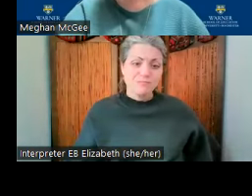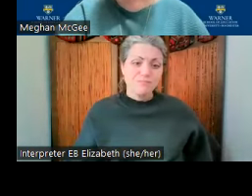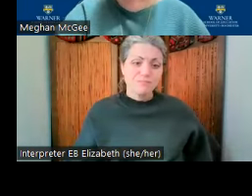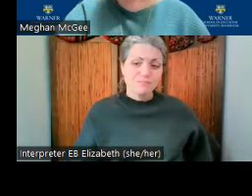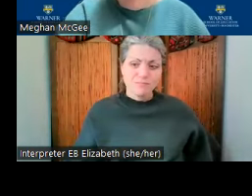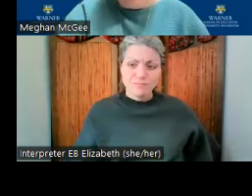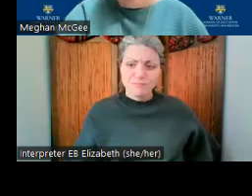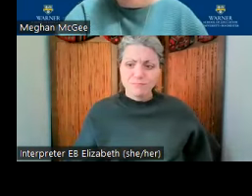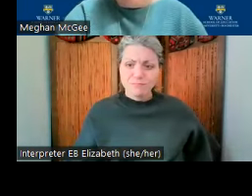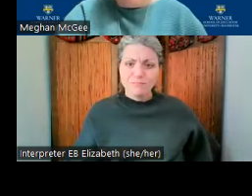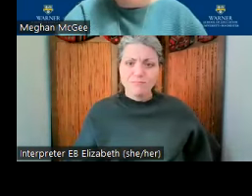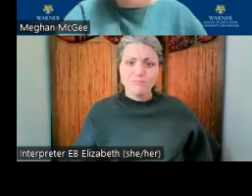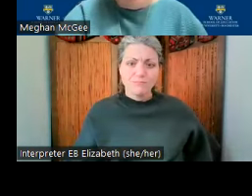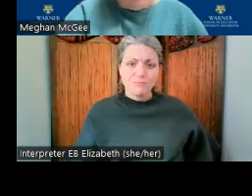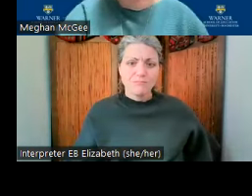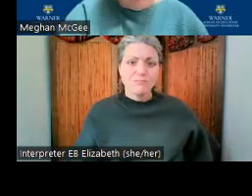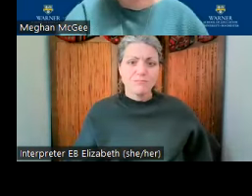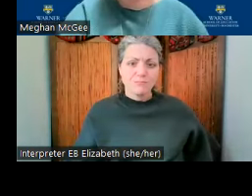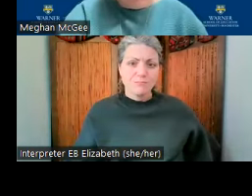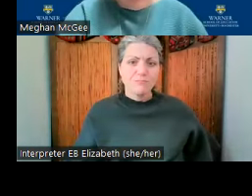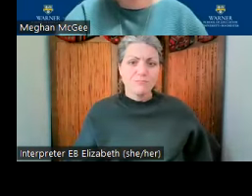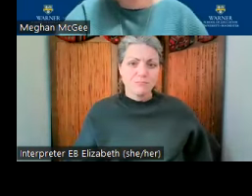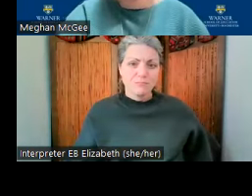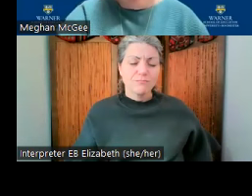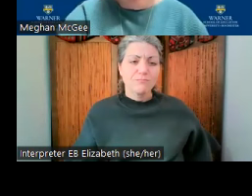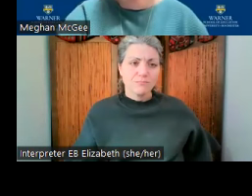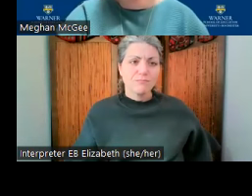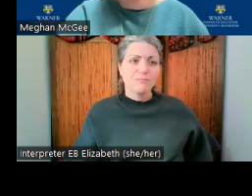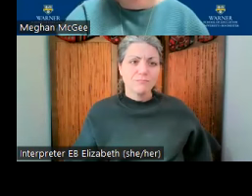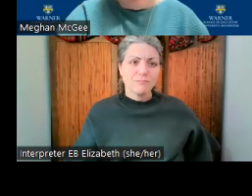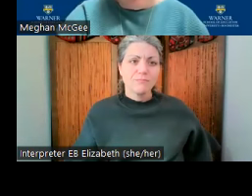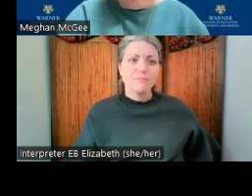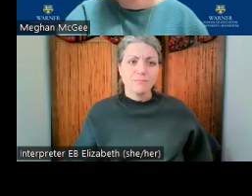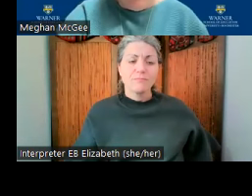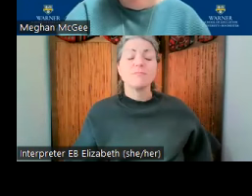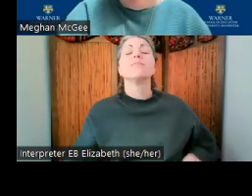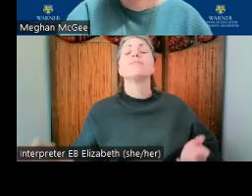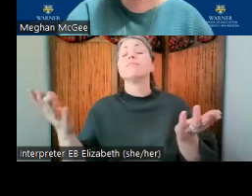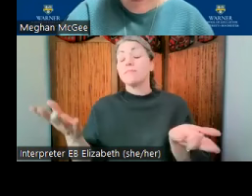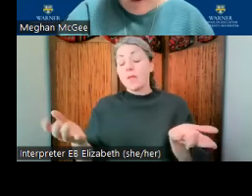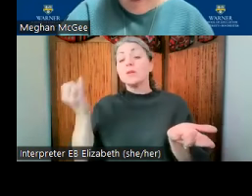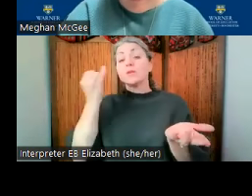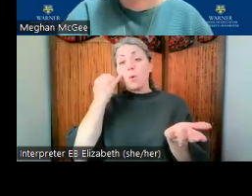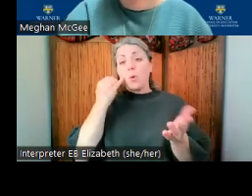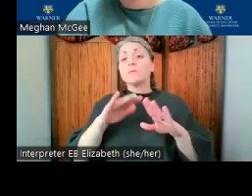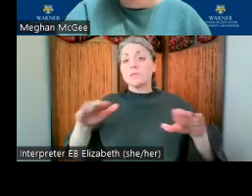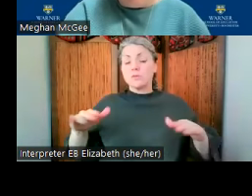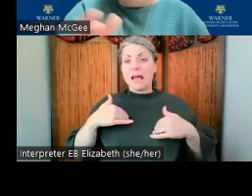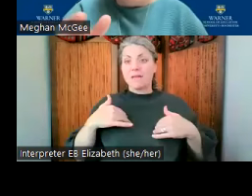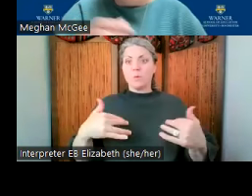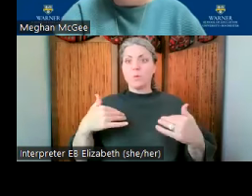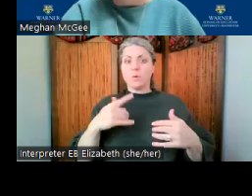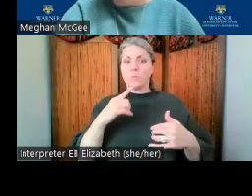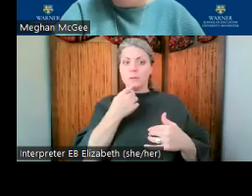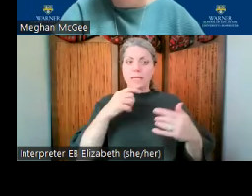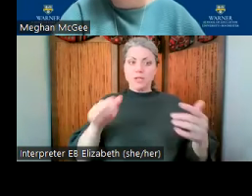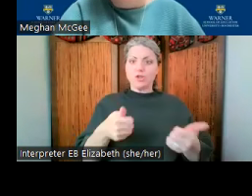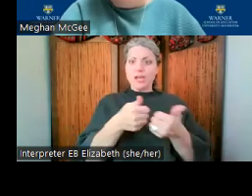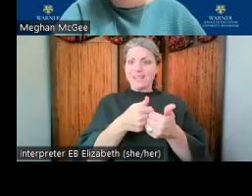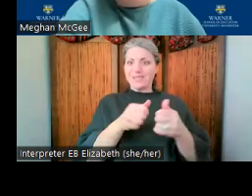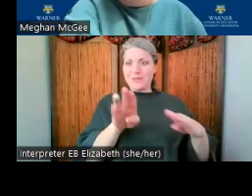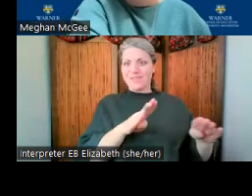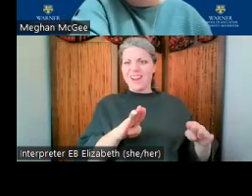Usually, if there's challenging behavior involved, that's when I arrive to the team.